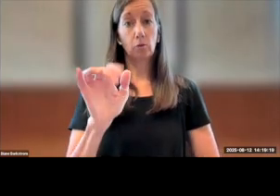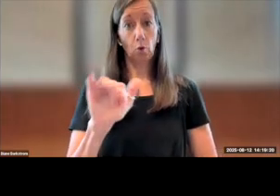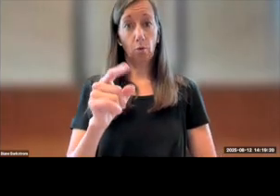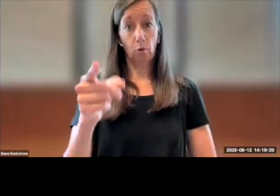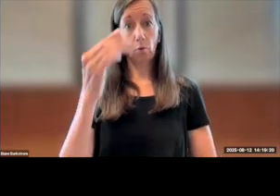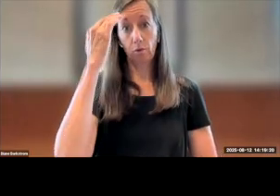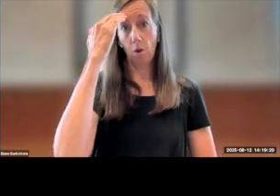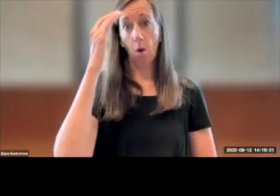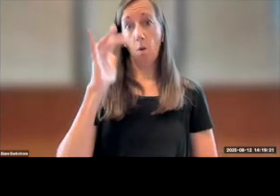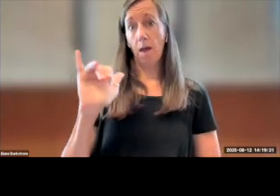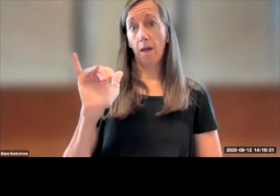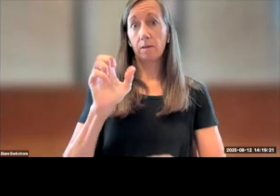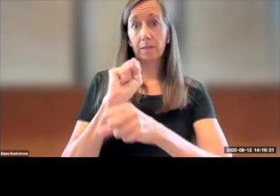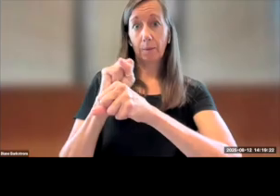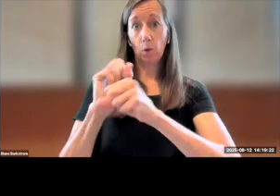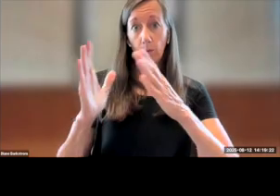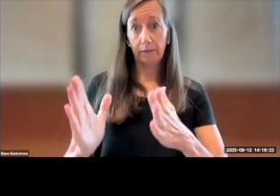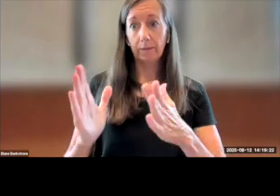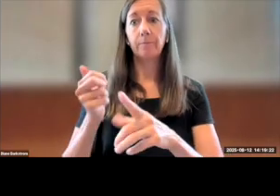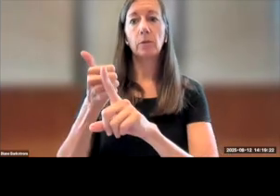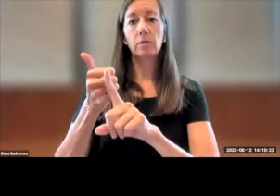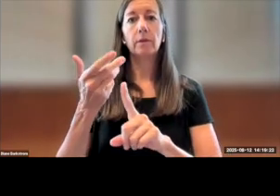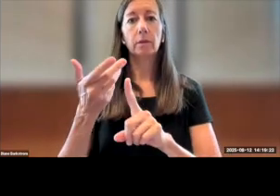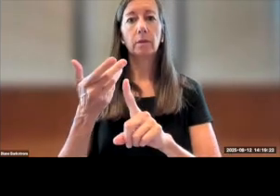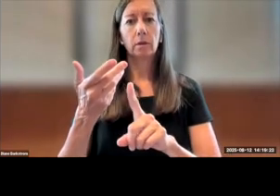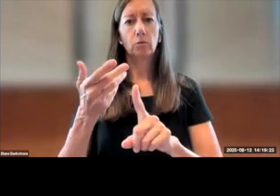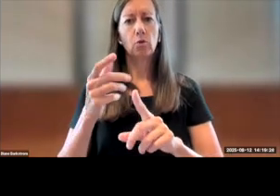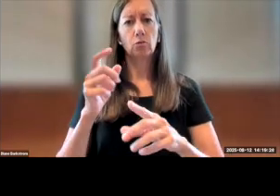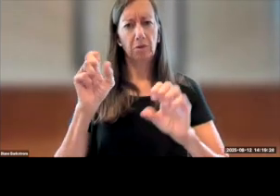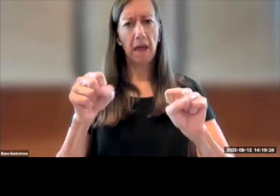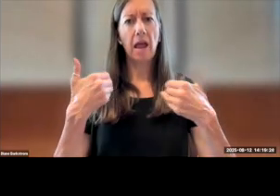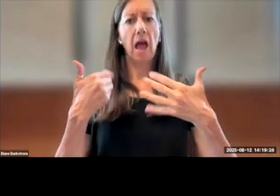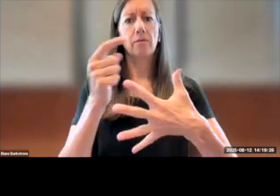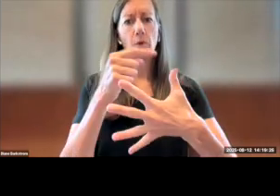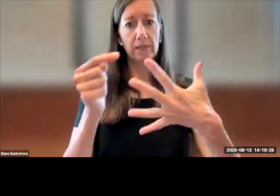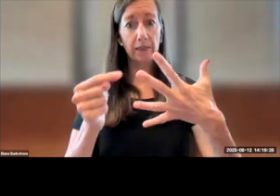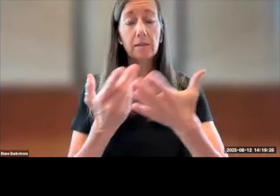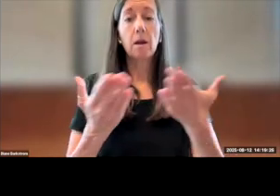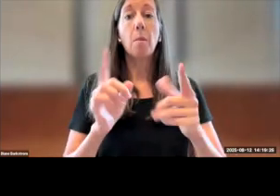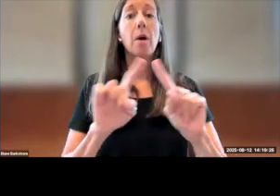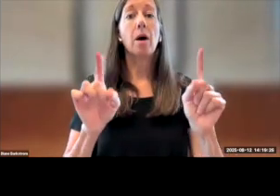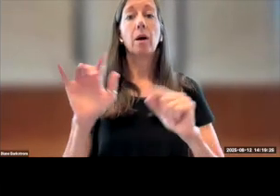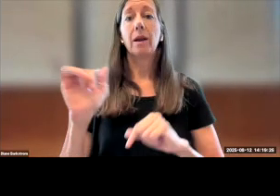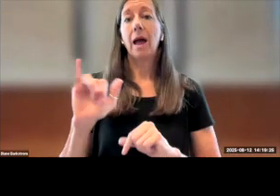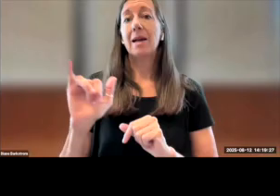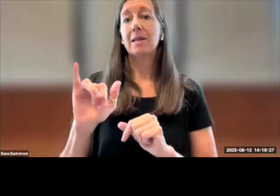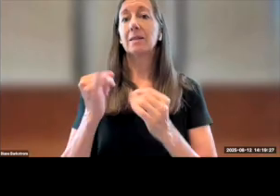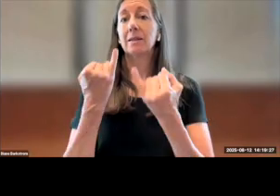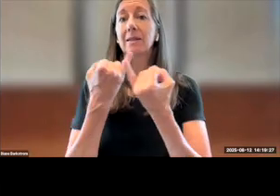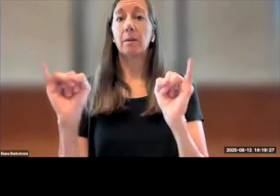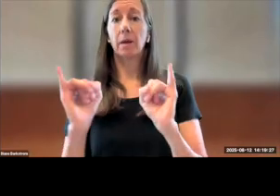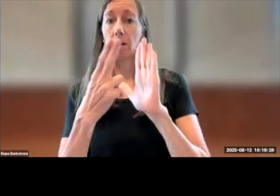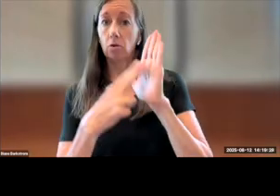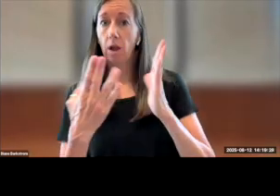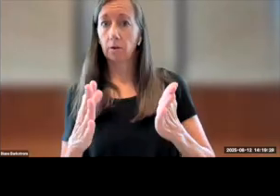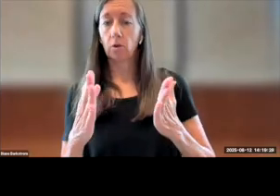you are entitled to those things, but as an independent contractor or a freelancer, the company that hires you